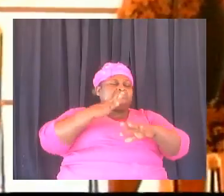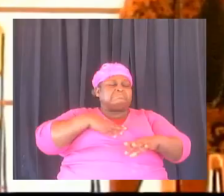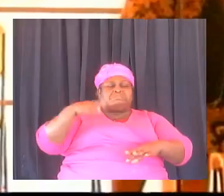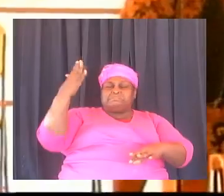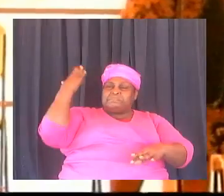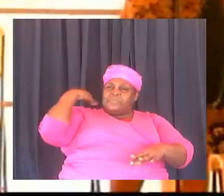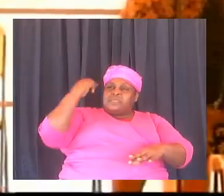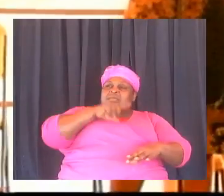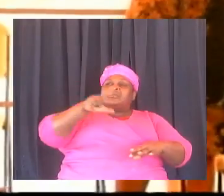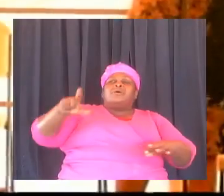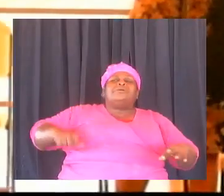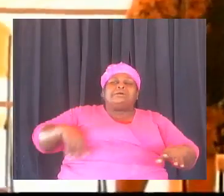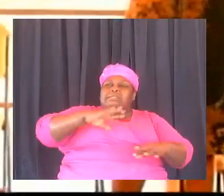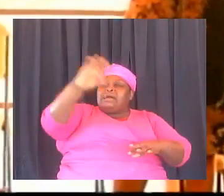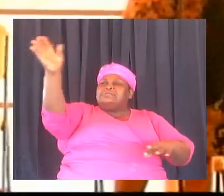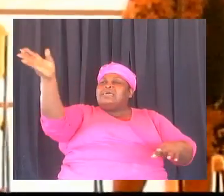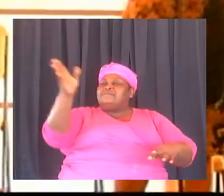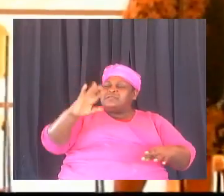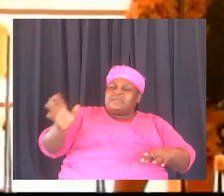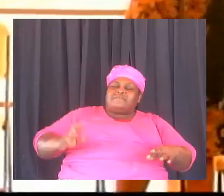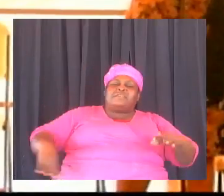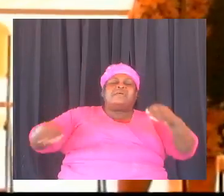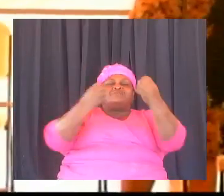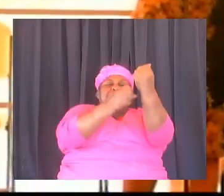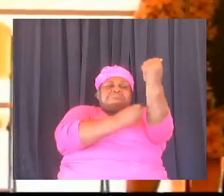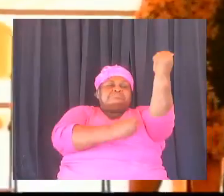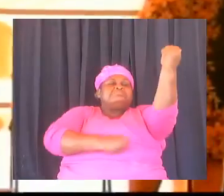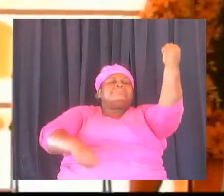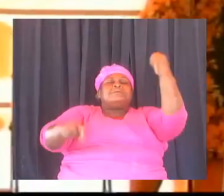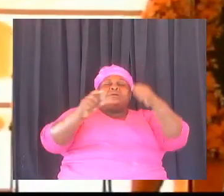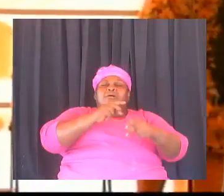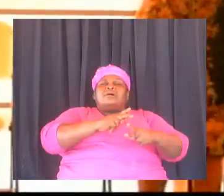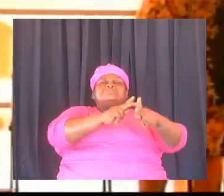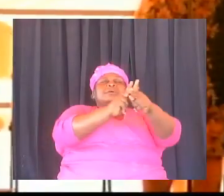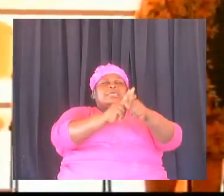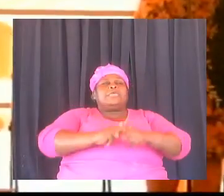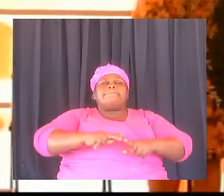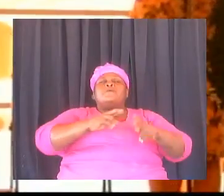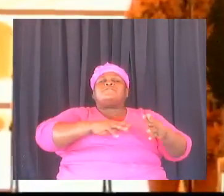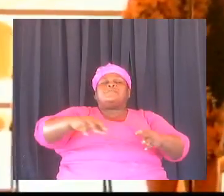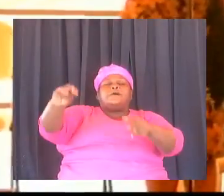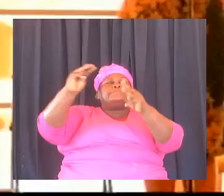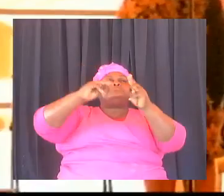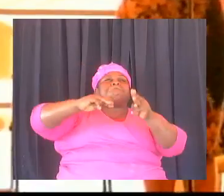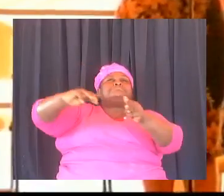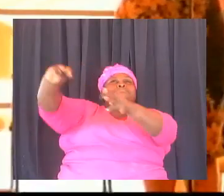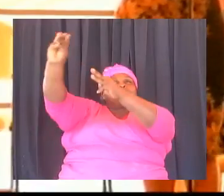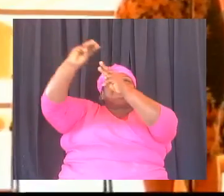Oh, I'll never turn back. Oh, I keep moving.